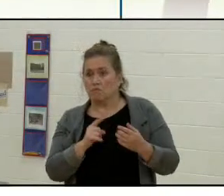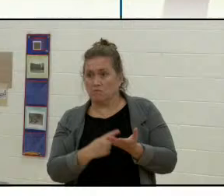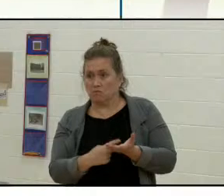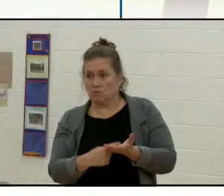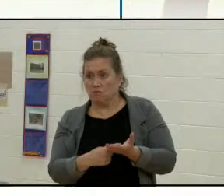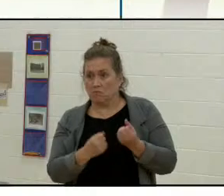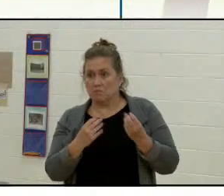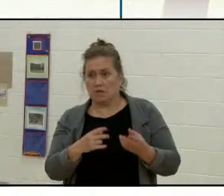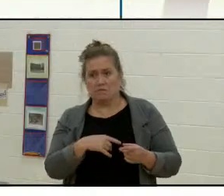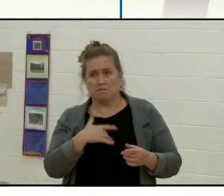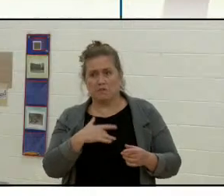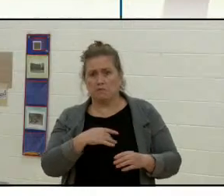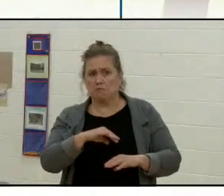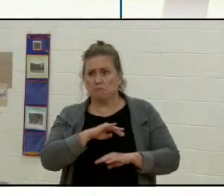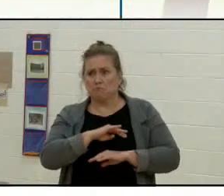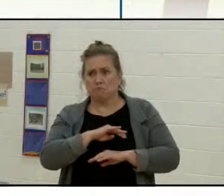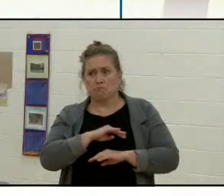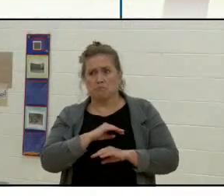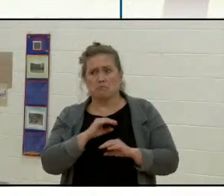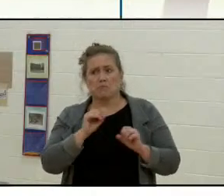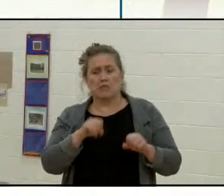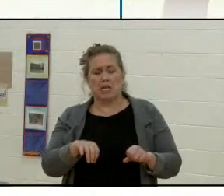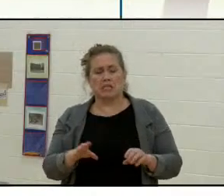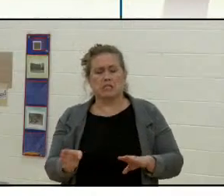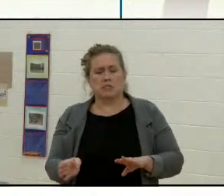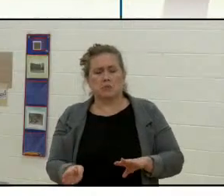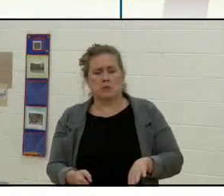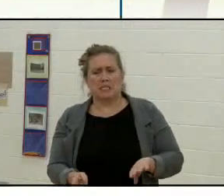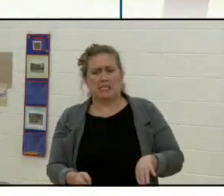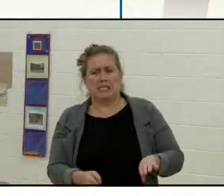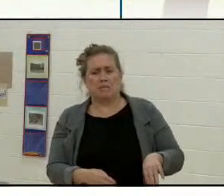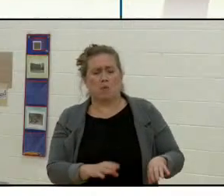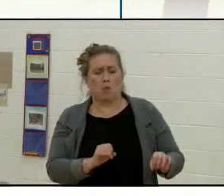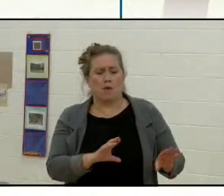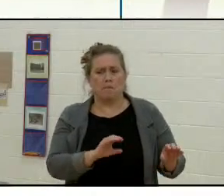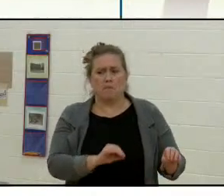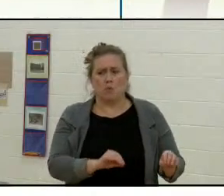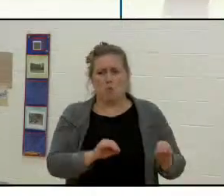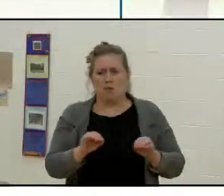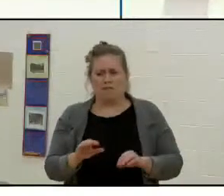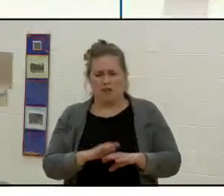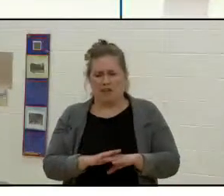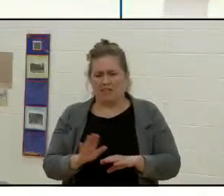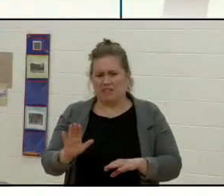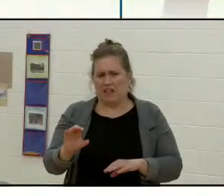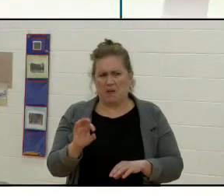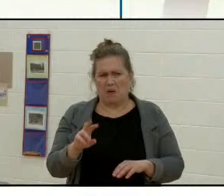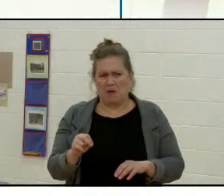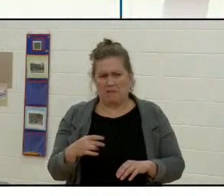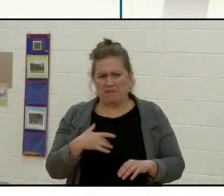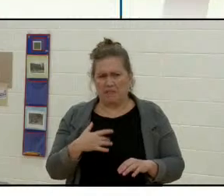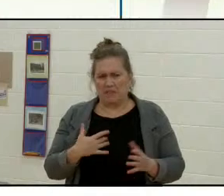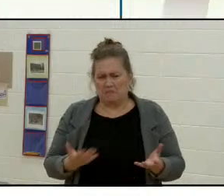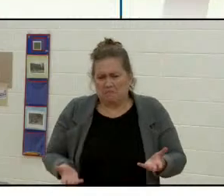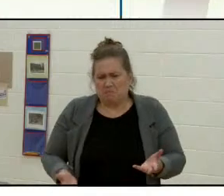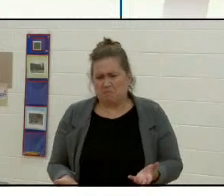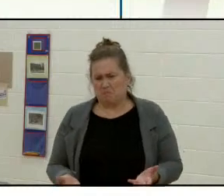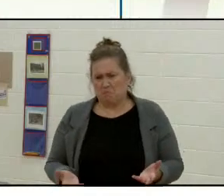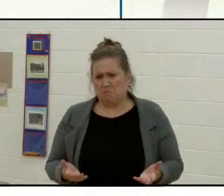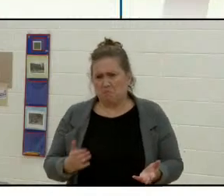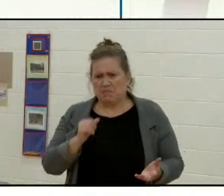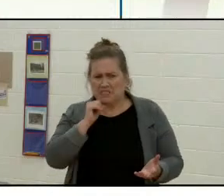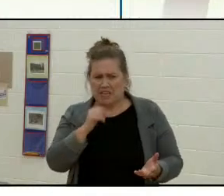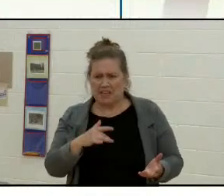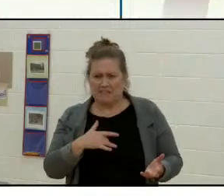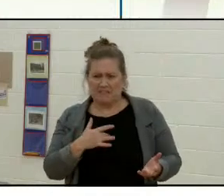up a broom, sweep it off for their own safety. That's something they're used to doing. It's just kind of part of being